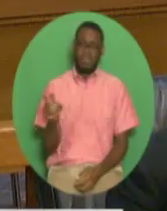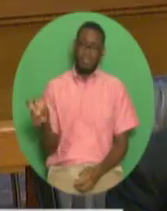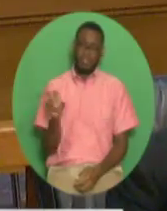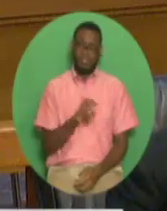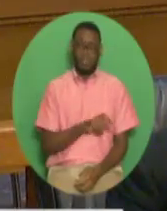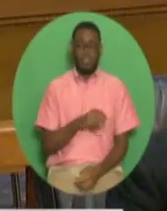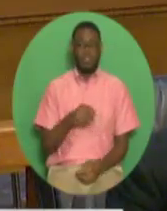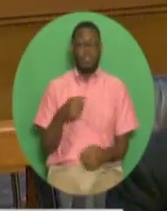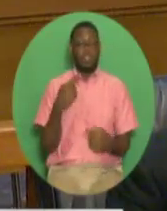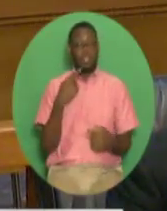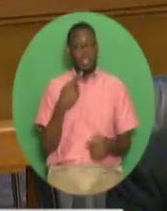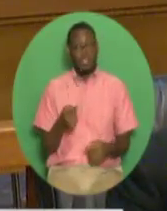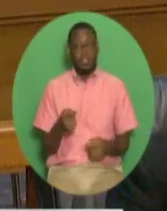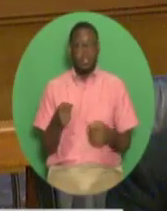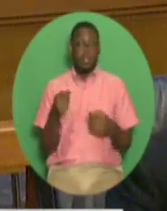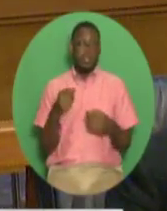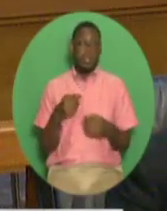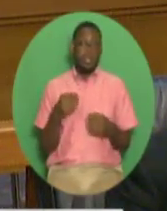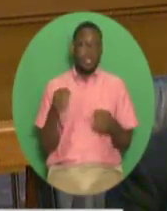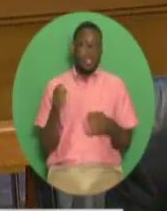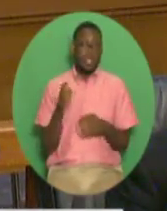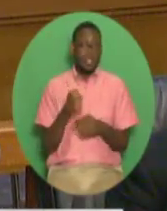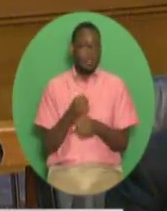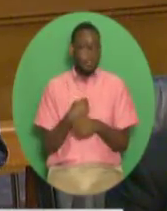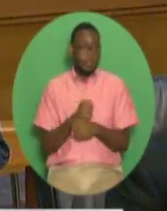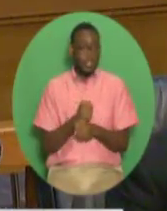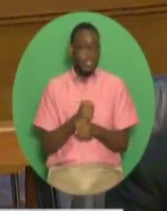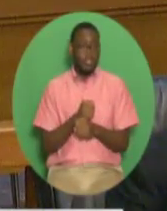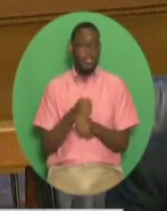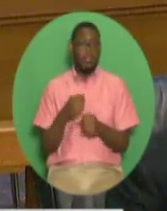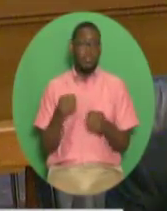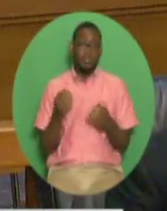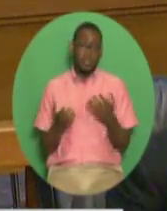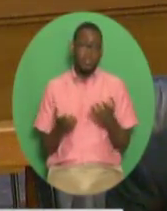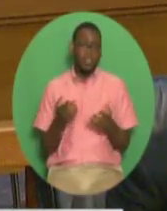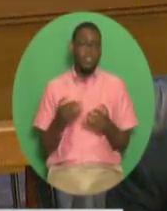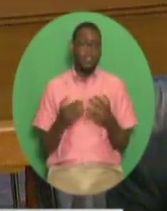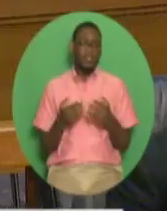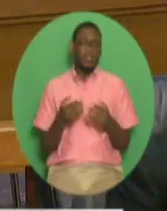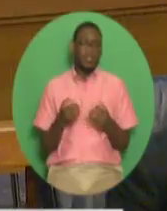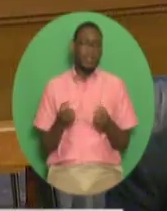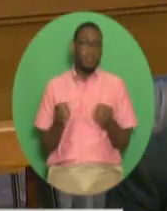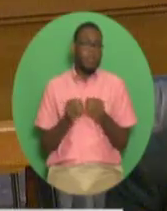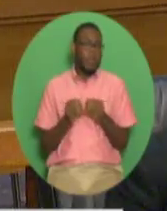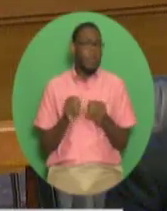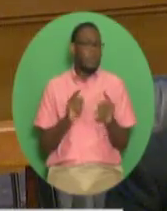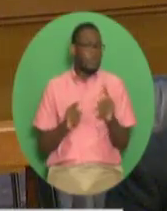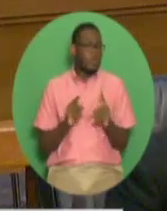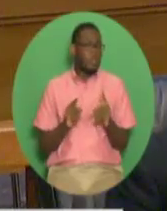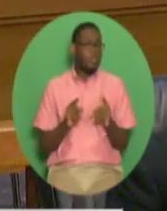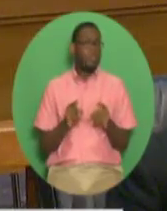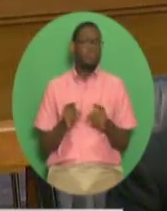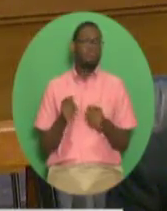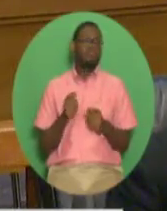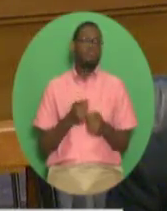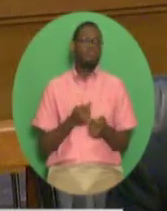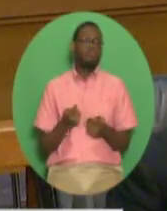an HOV, or high occupancy vehicle lane, in the highways coming to Port of Spain. That's something that could perhaps